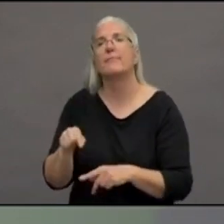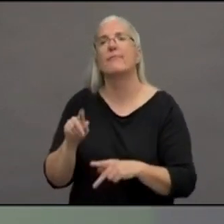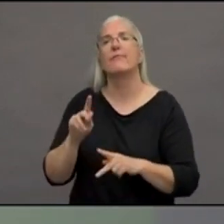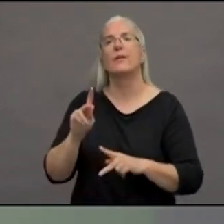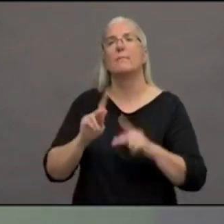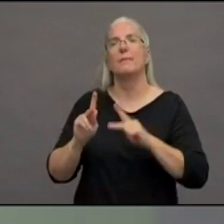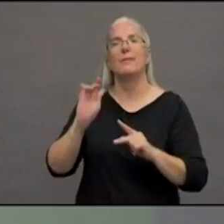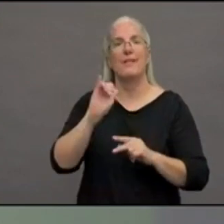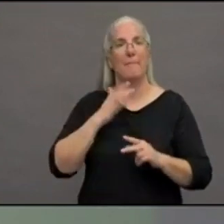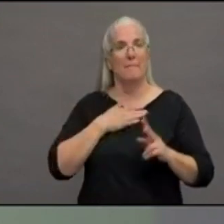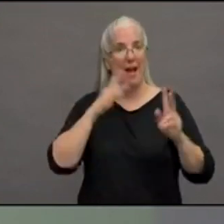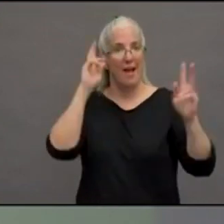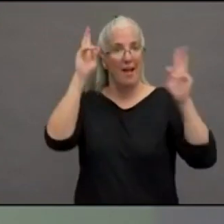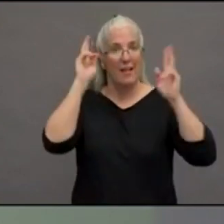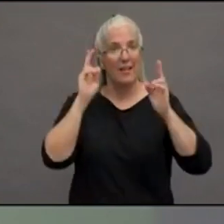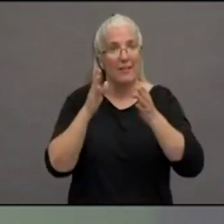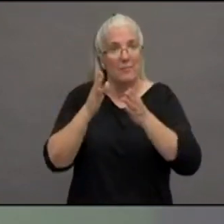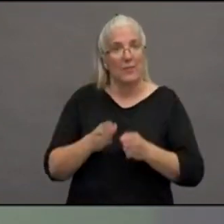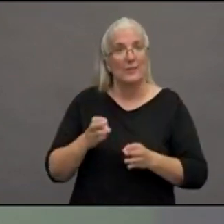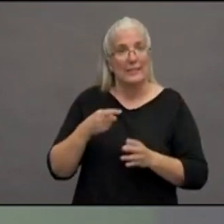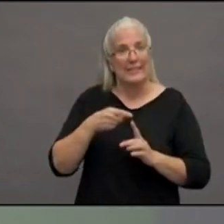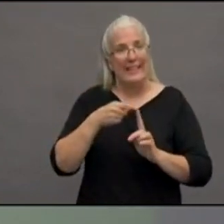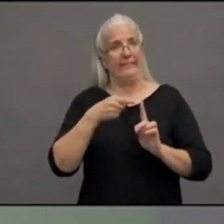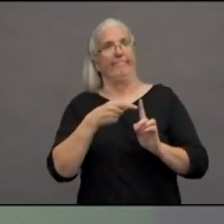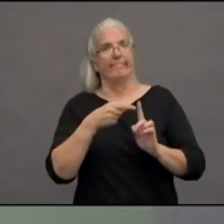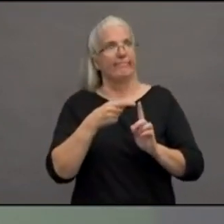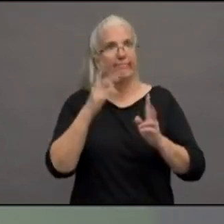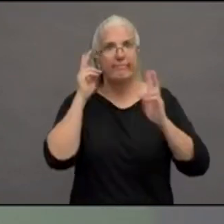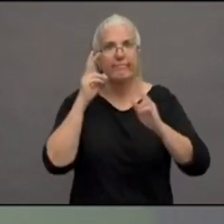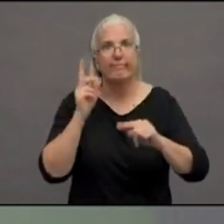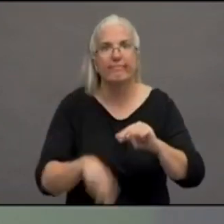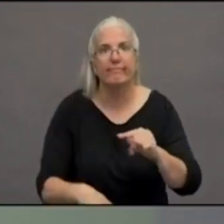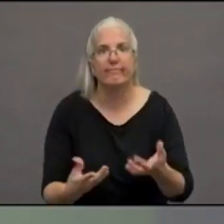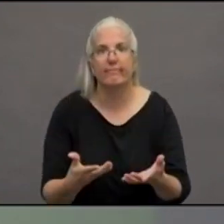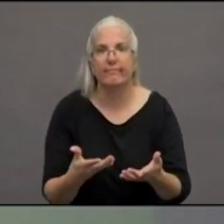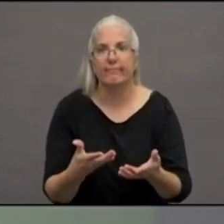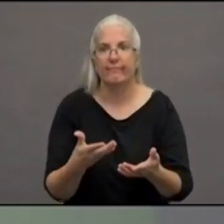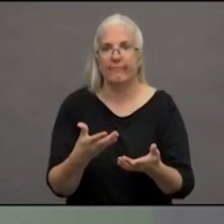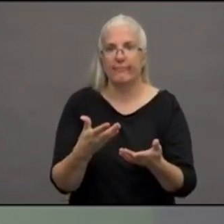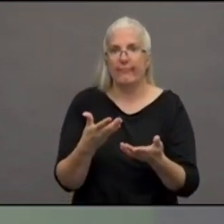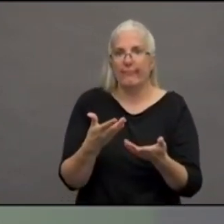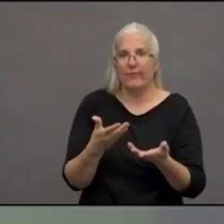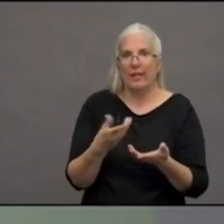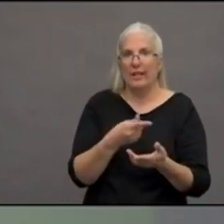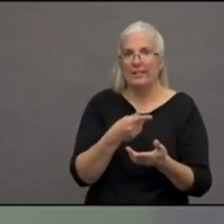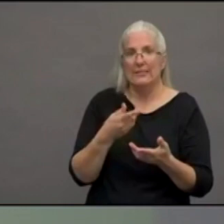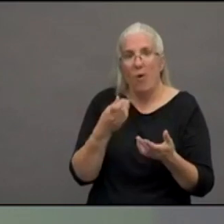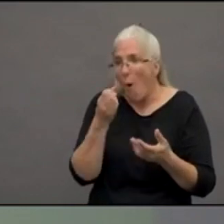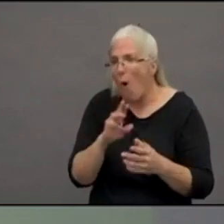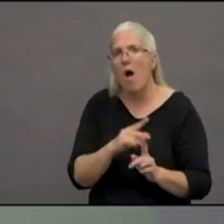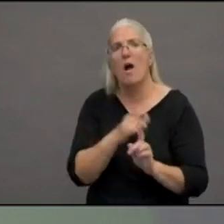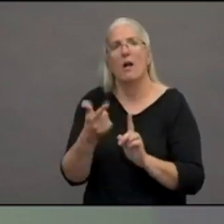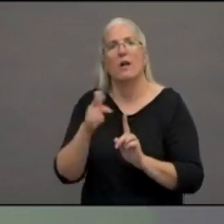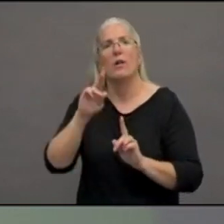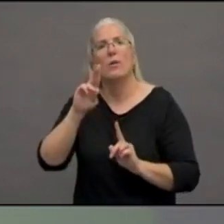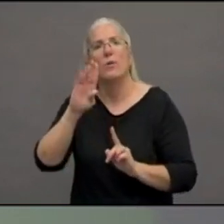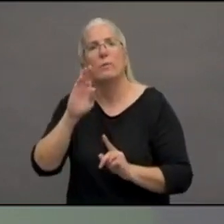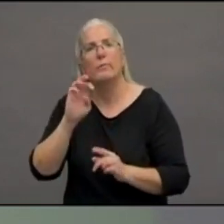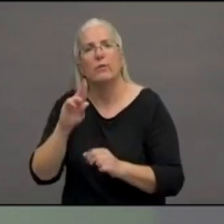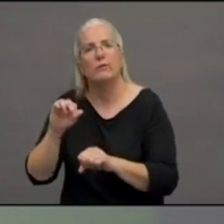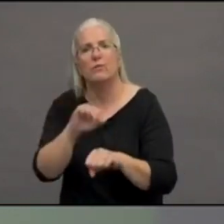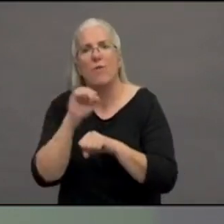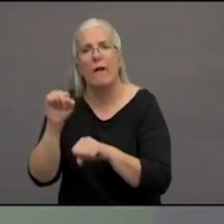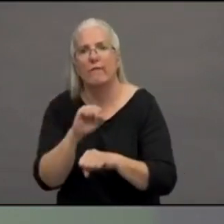hairdresser, folks that are also like my neighbor who's an Uber driver, people that are graphic designers. So these are sort of